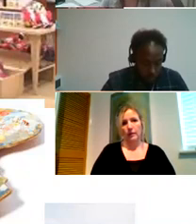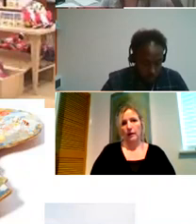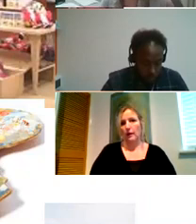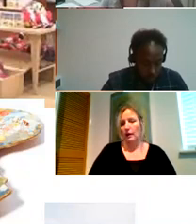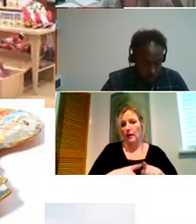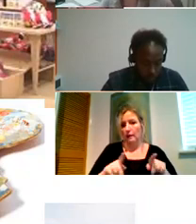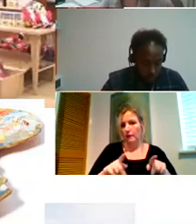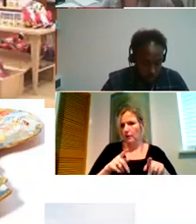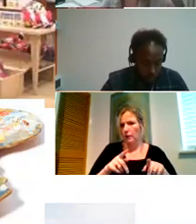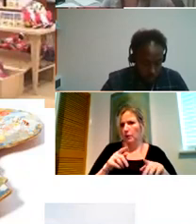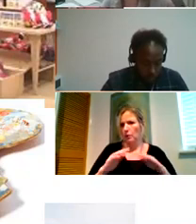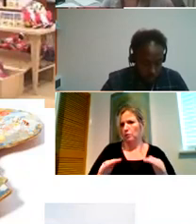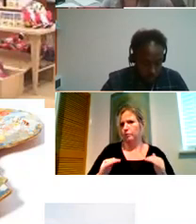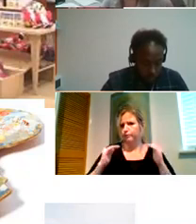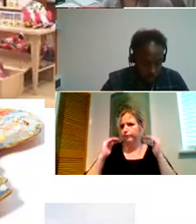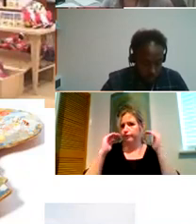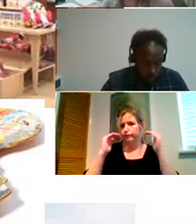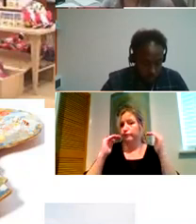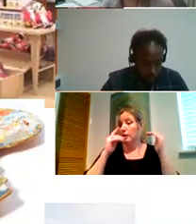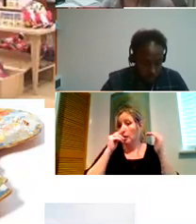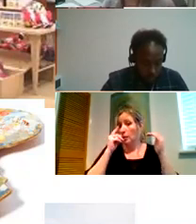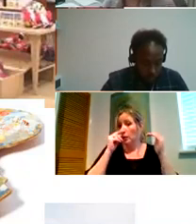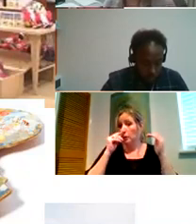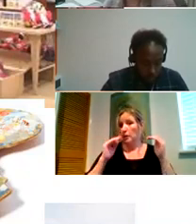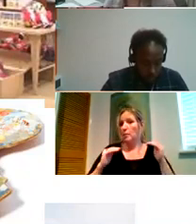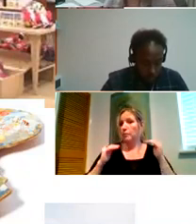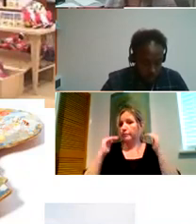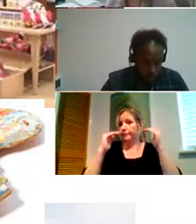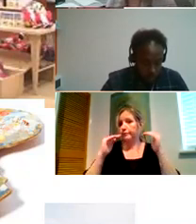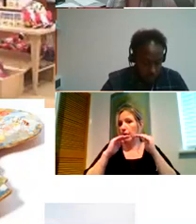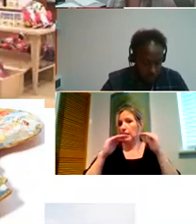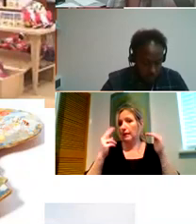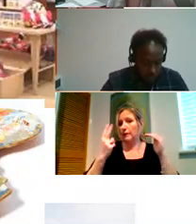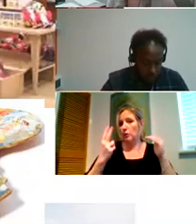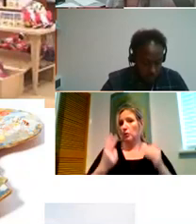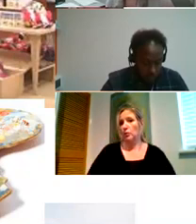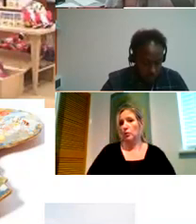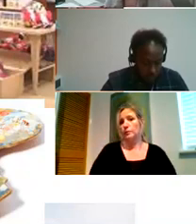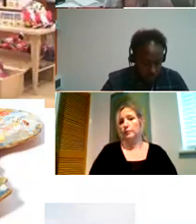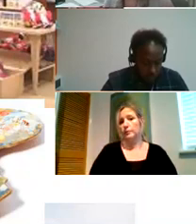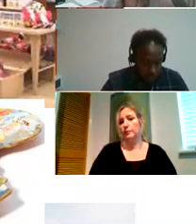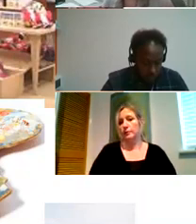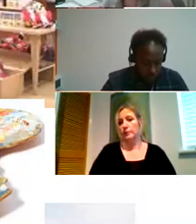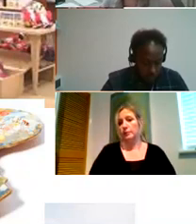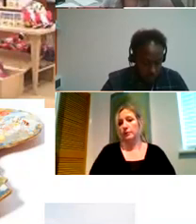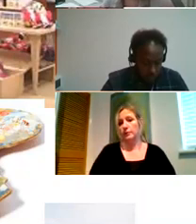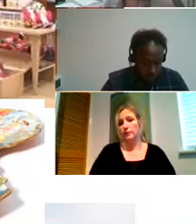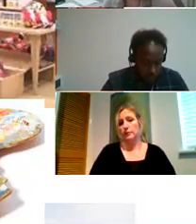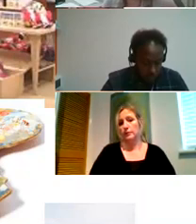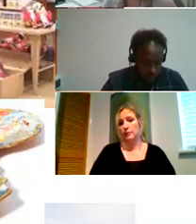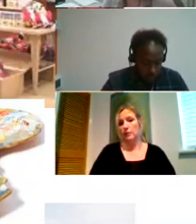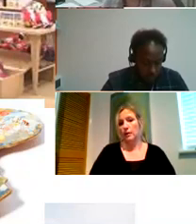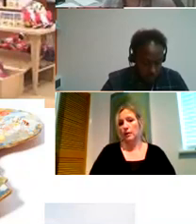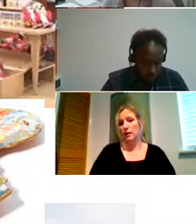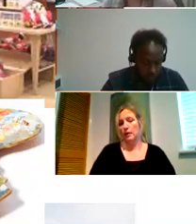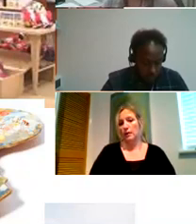the year, you could even jump to level two. That's a possibility, because where progression is concerned, we've